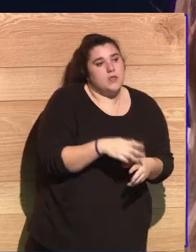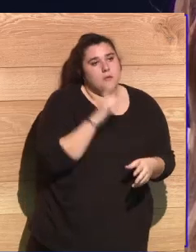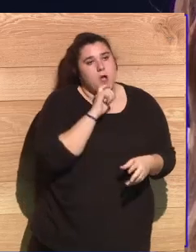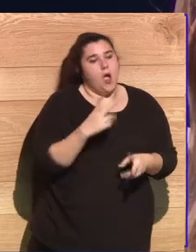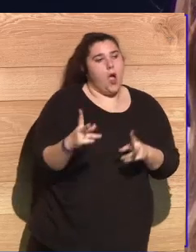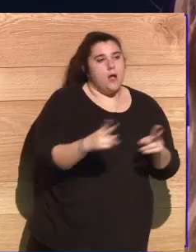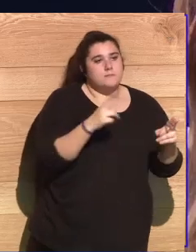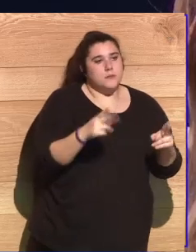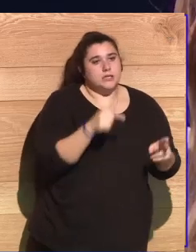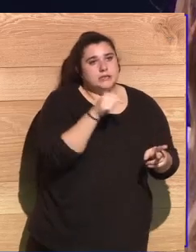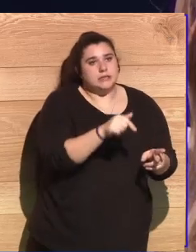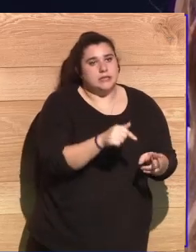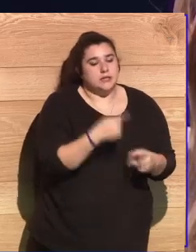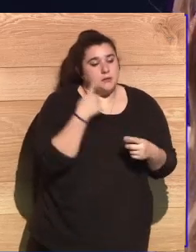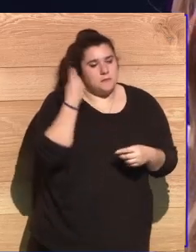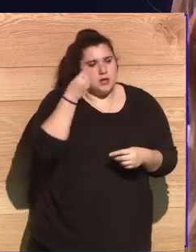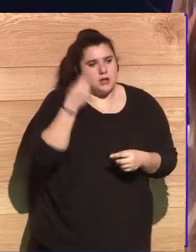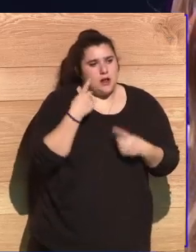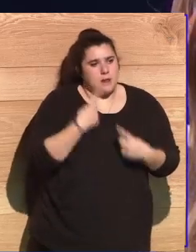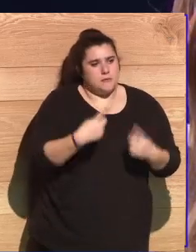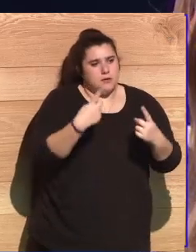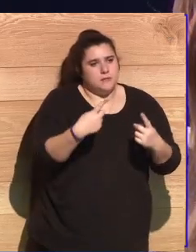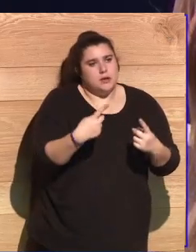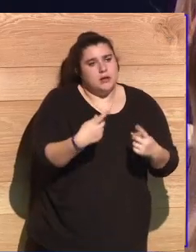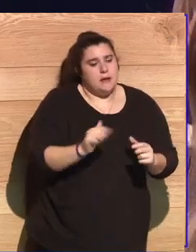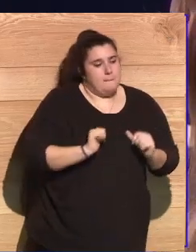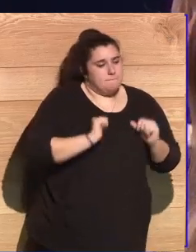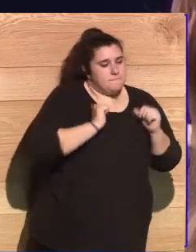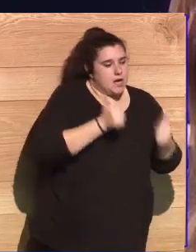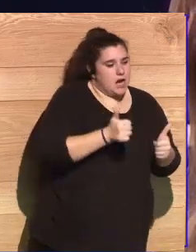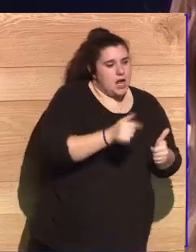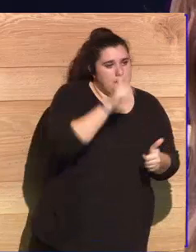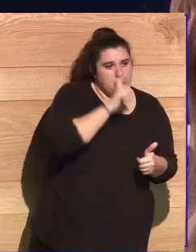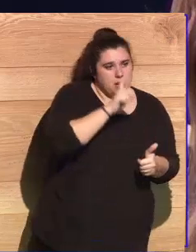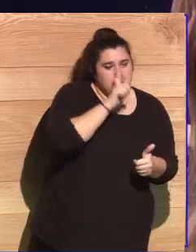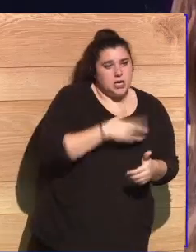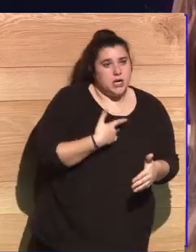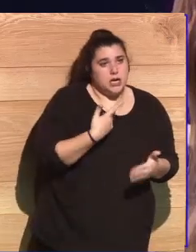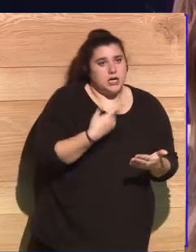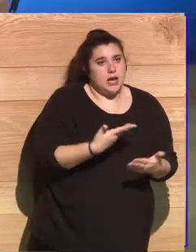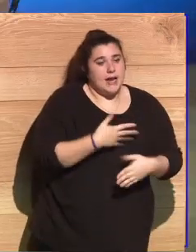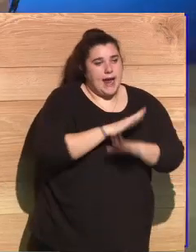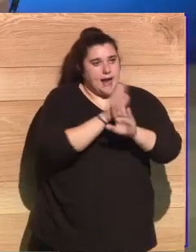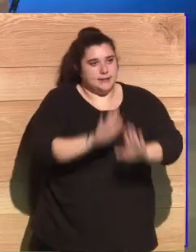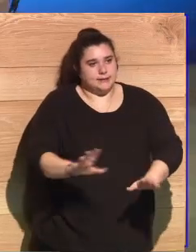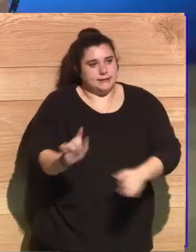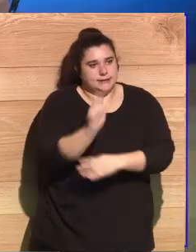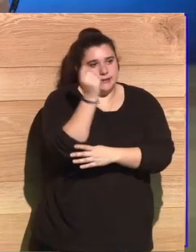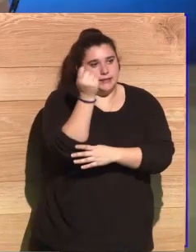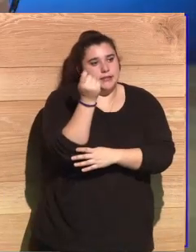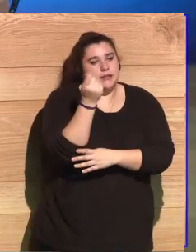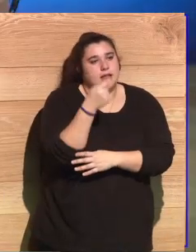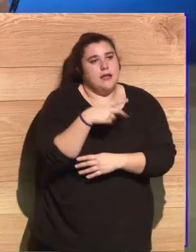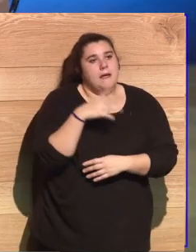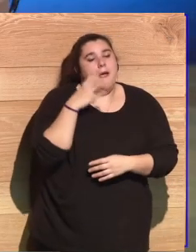my life I ever started a manuscript and got all the way to the end. So I was cheering. There was nobody to hear me, but I